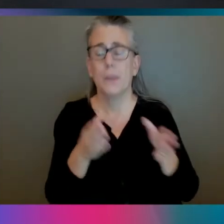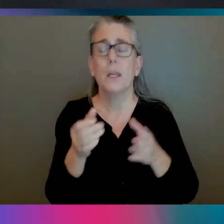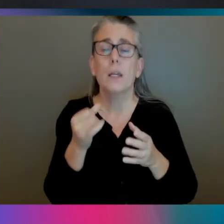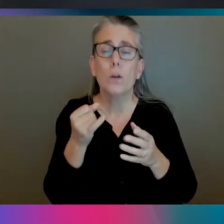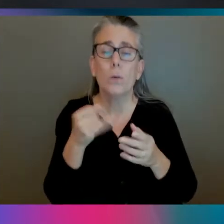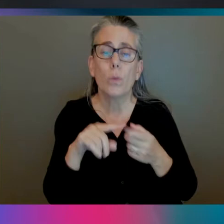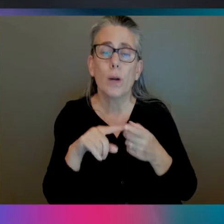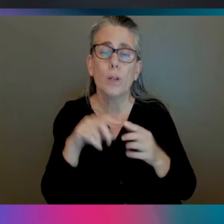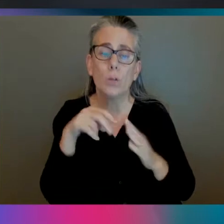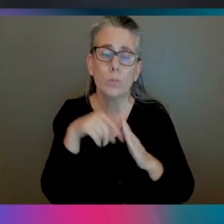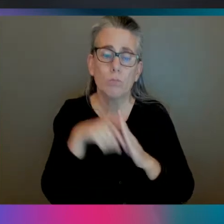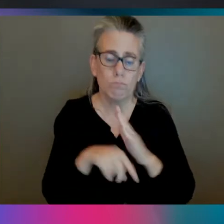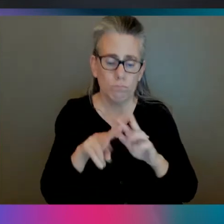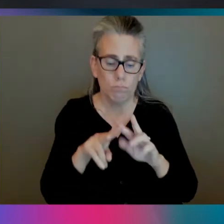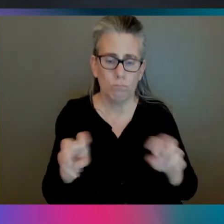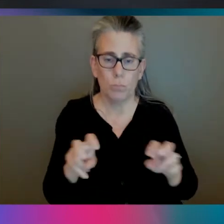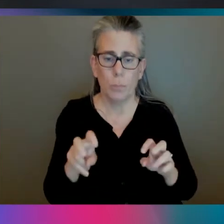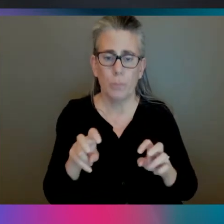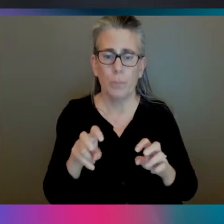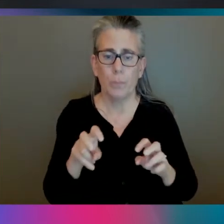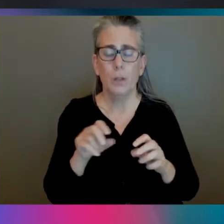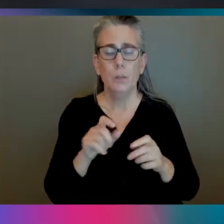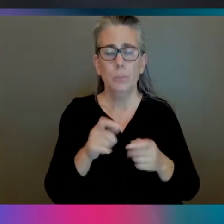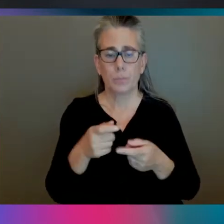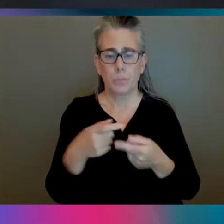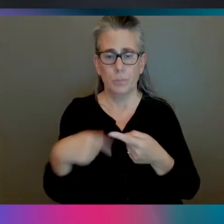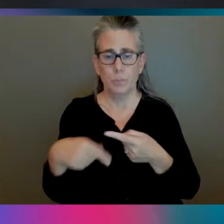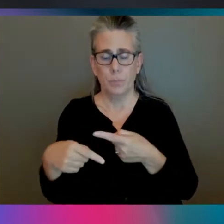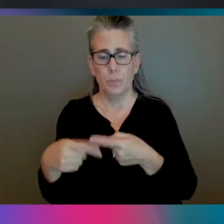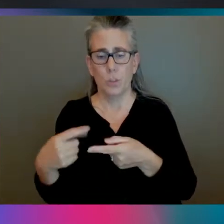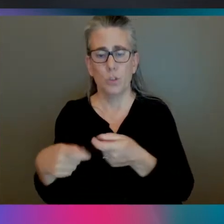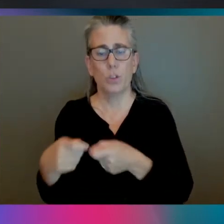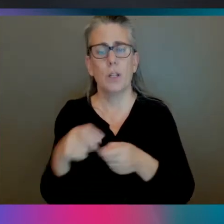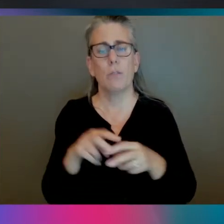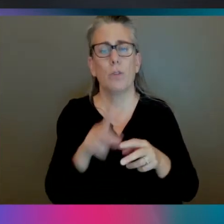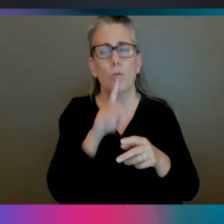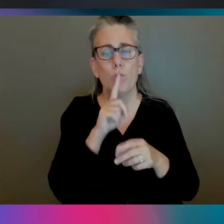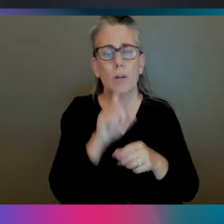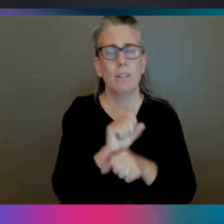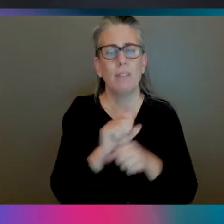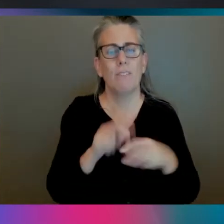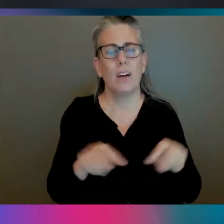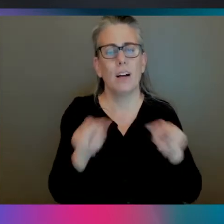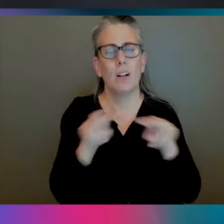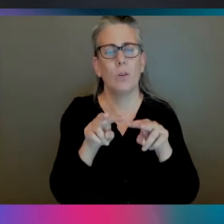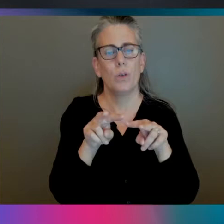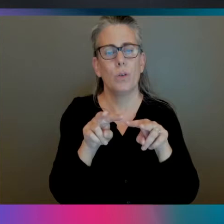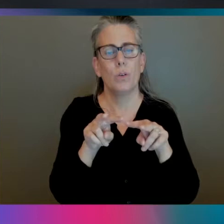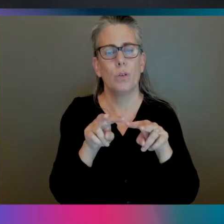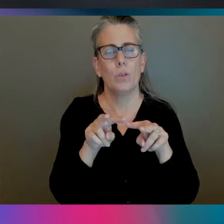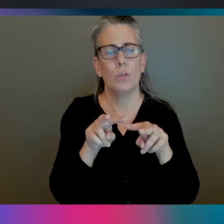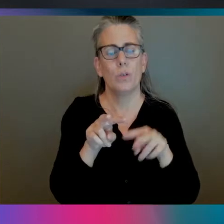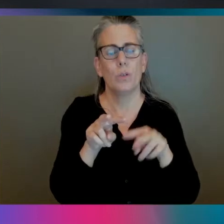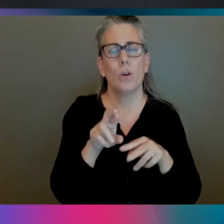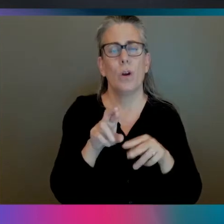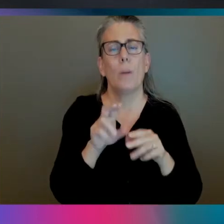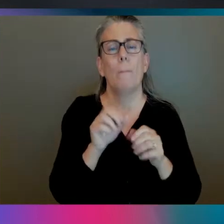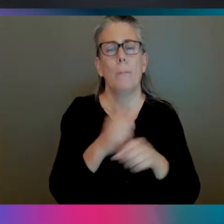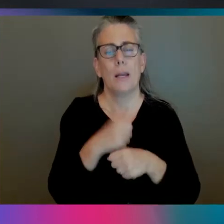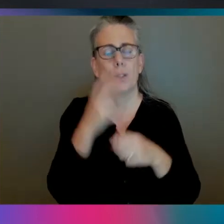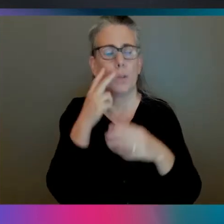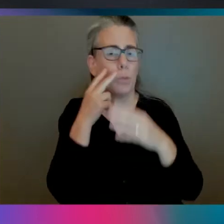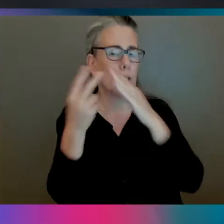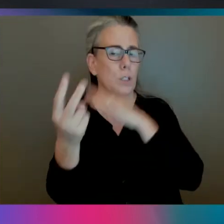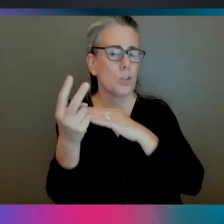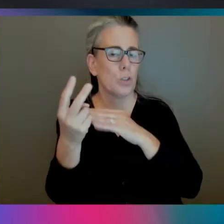tuning of those real values over time that makes the predictions get better. Because as we